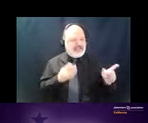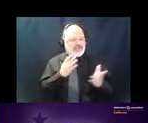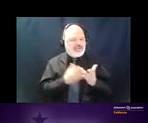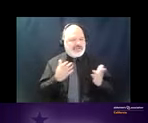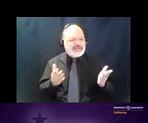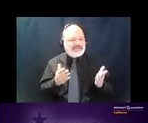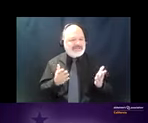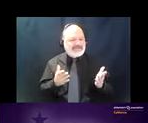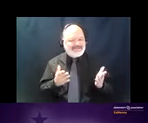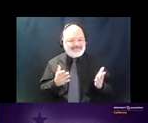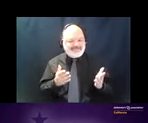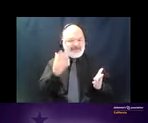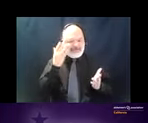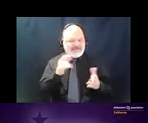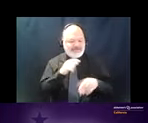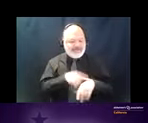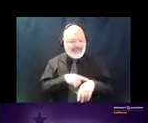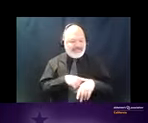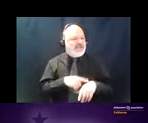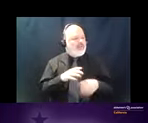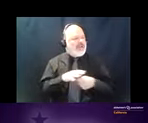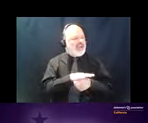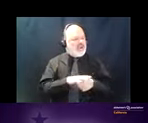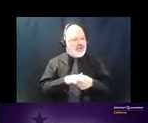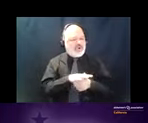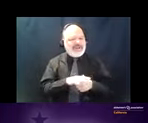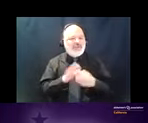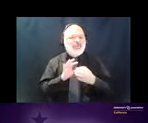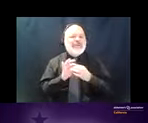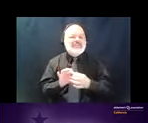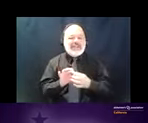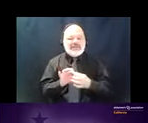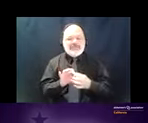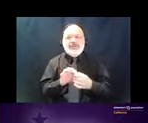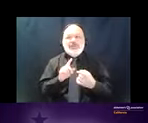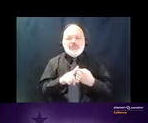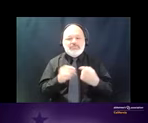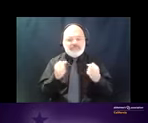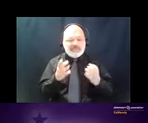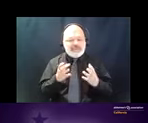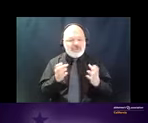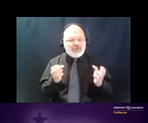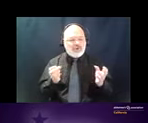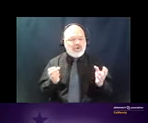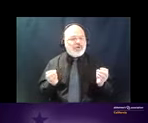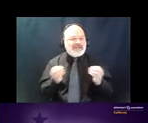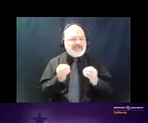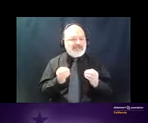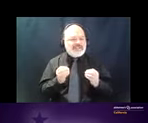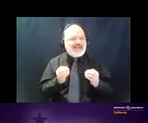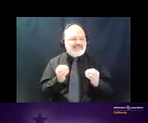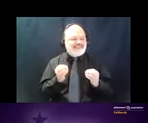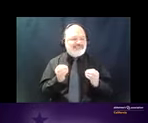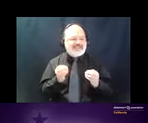speed it up for time, but we have locally reached out to organizations that embrace